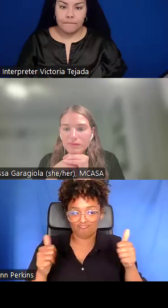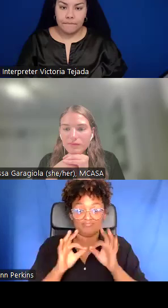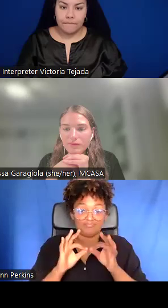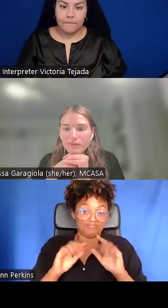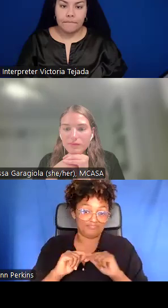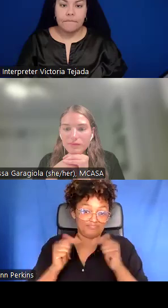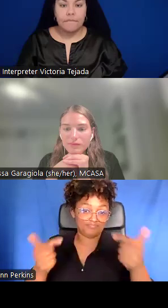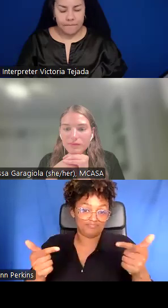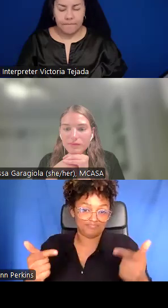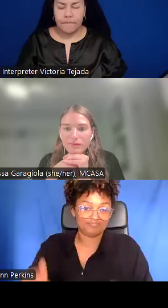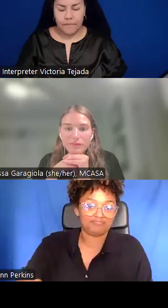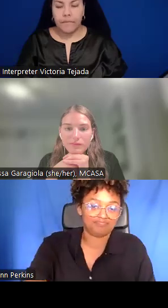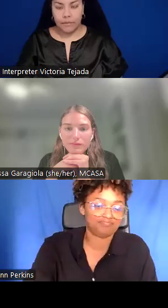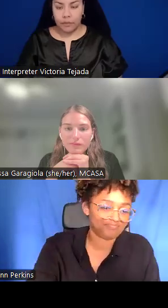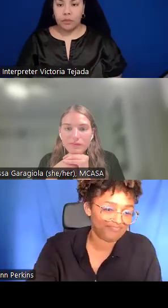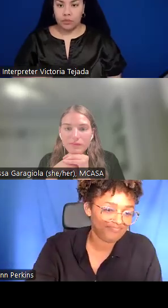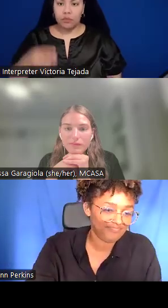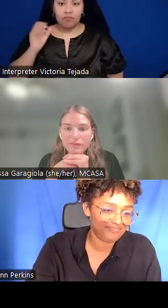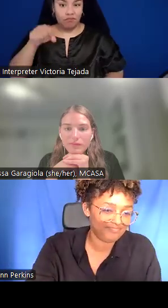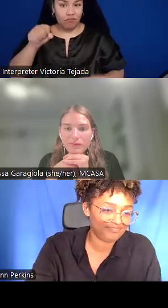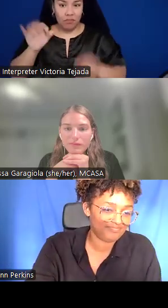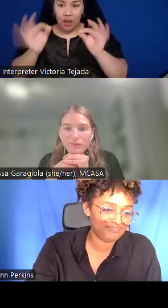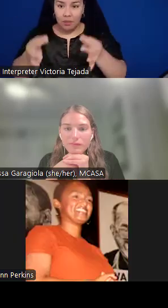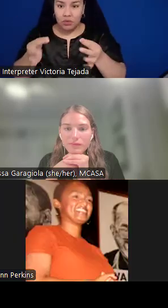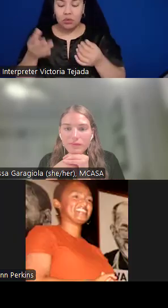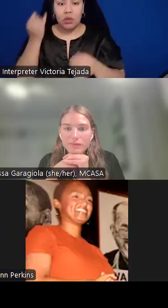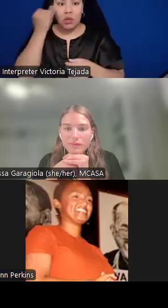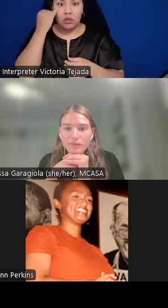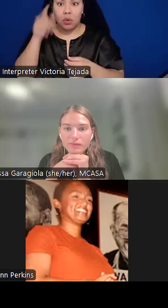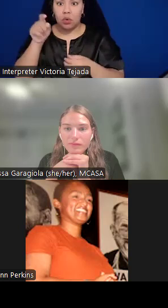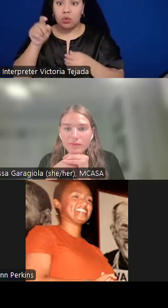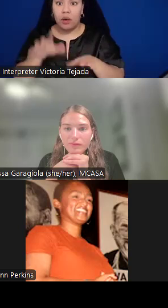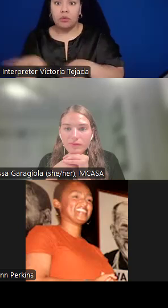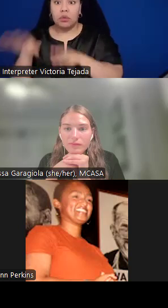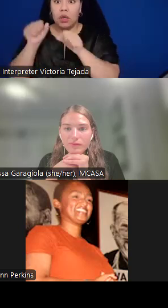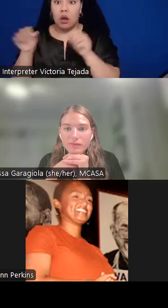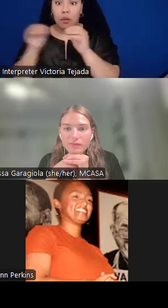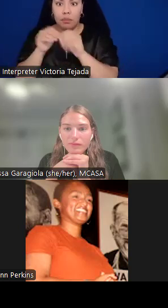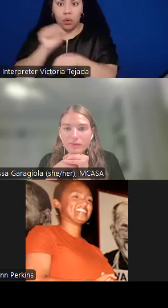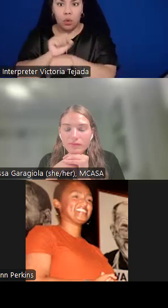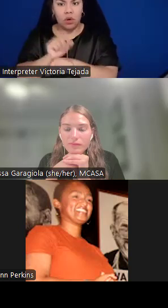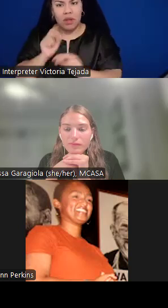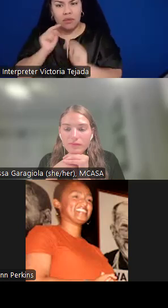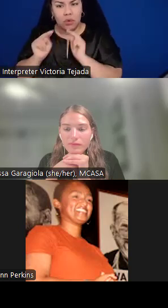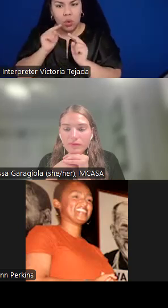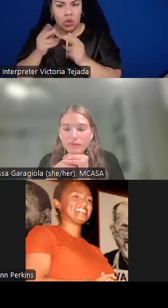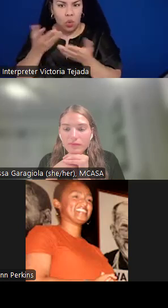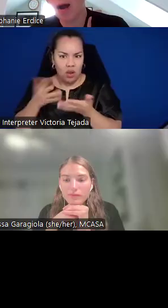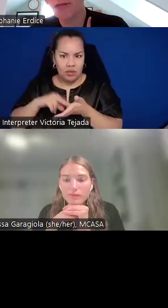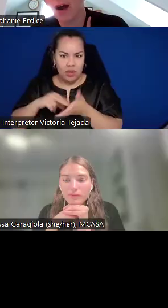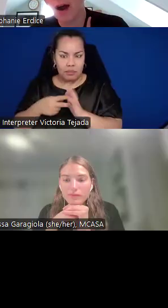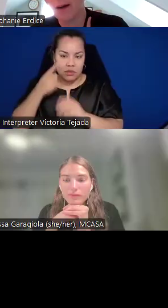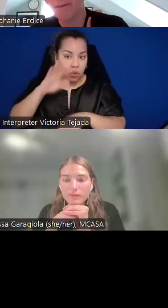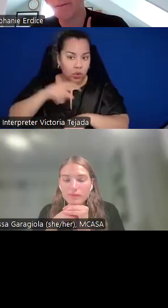having to take on extra work, negotiating what that means for your time and your compensation. Someone else talking about taking their paid